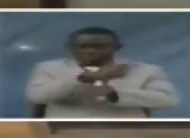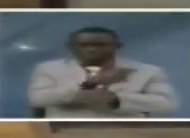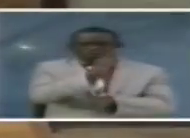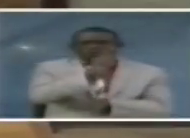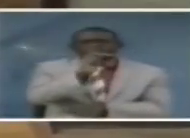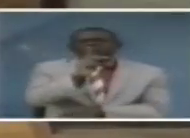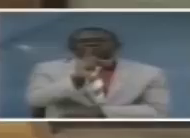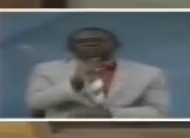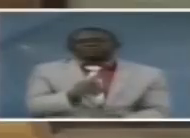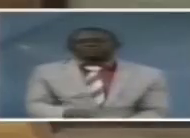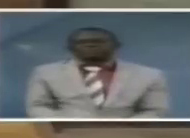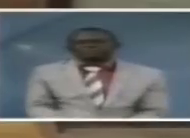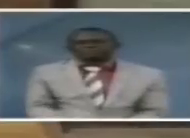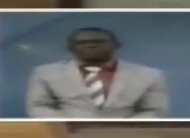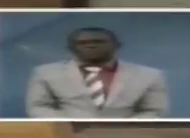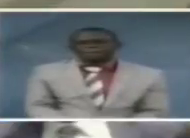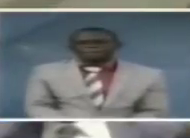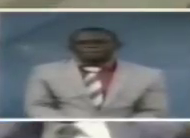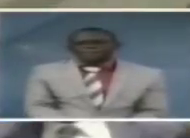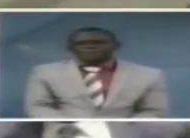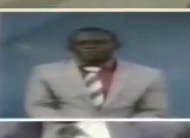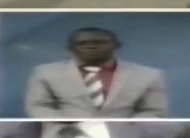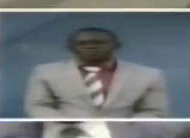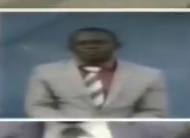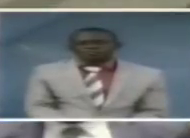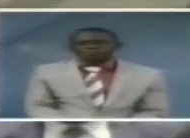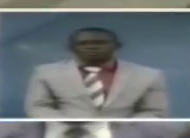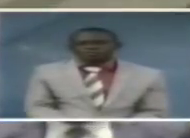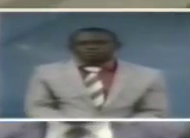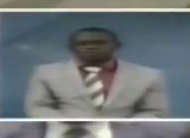365 kwacha, meaning 1 kwacha per day.